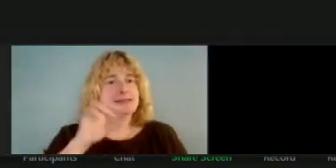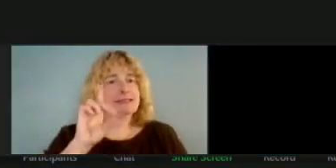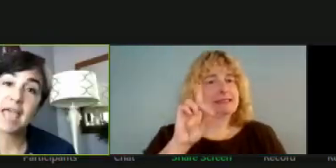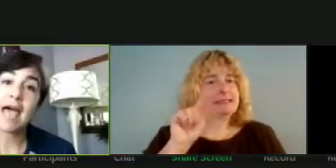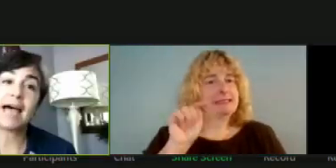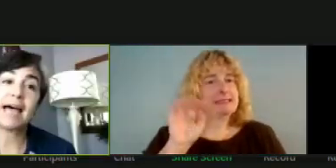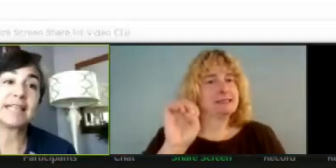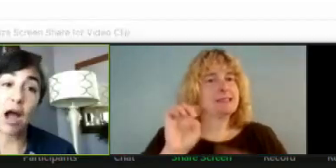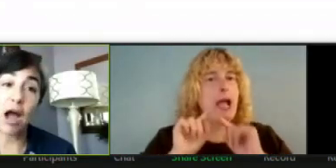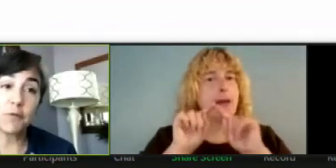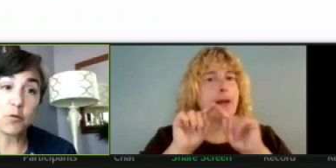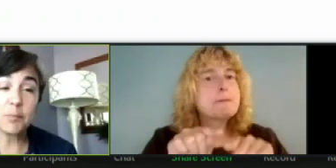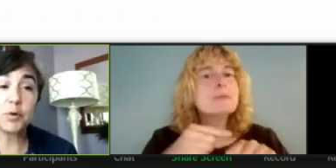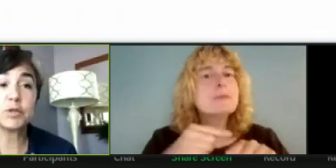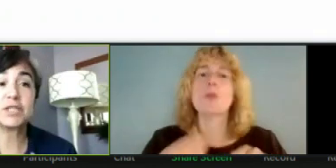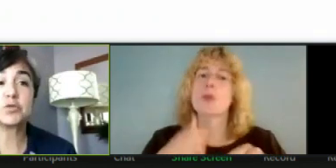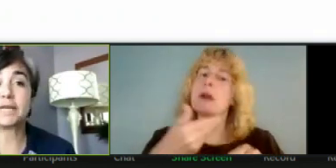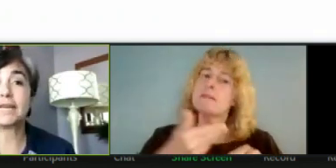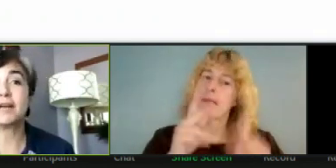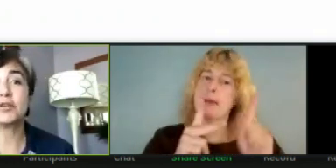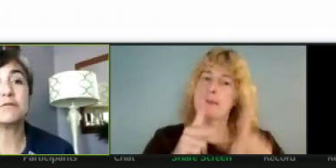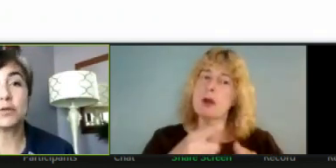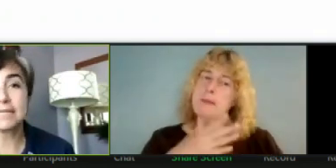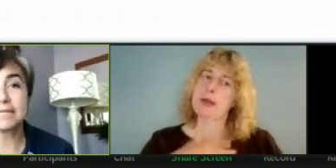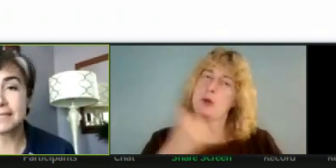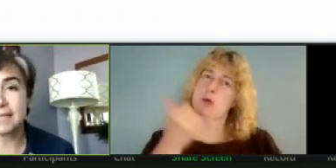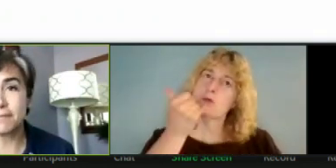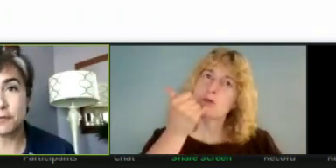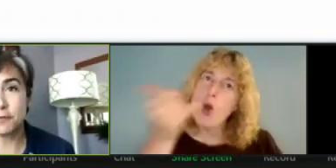call us at our phone number, which is